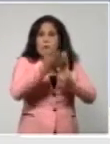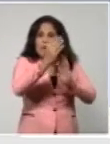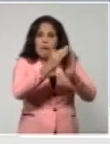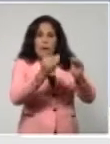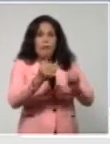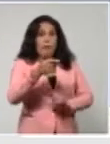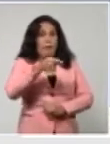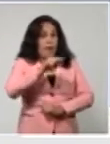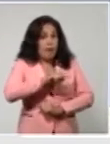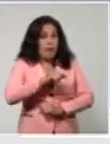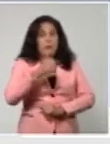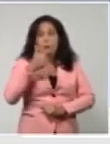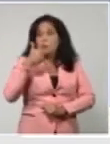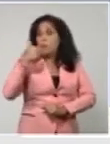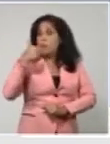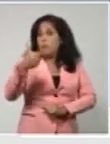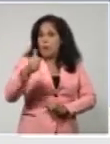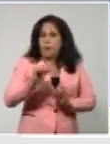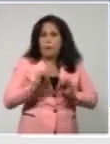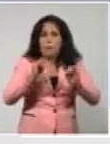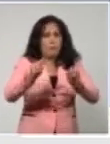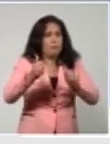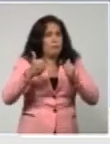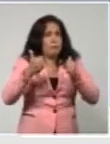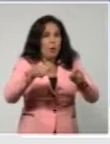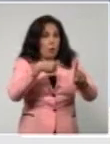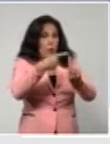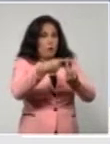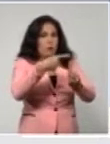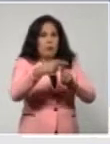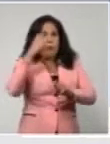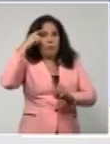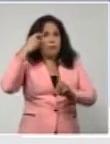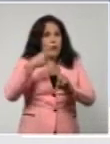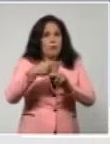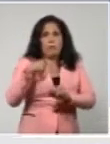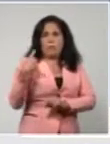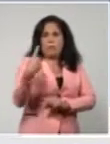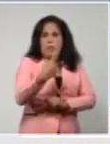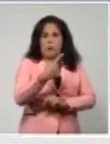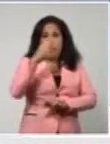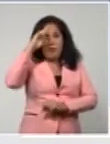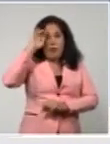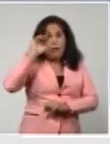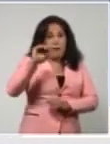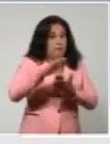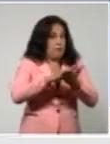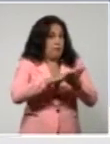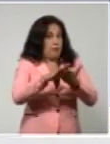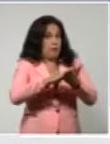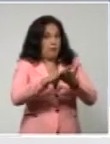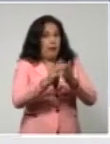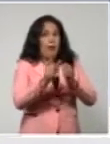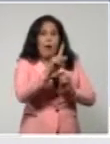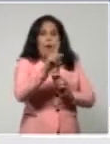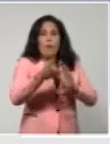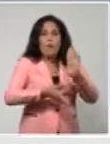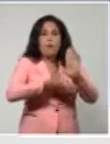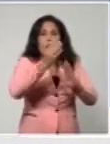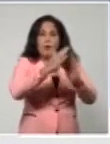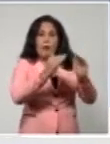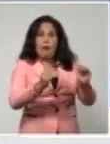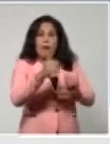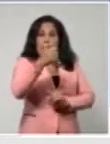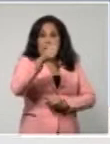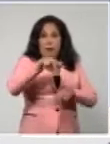2,319 or 95% of people have successfully recovered from the virus. I repeat, there have been